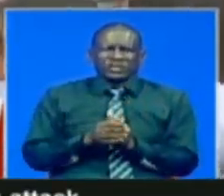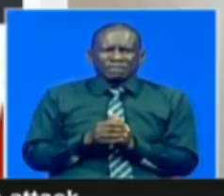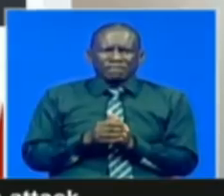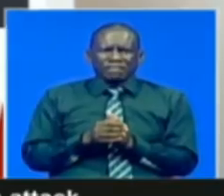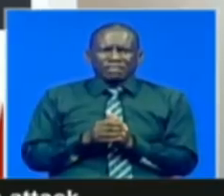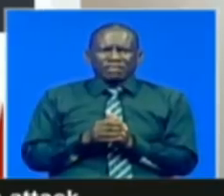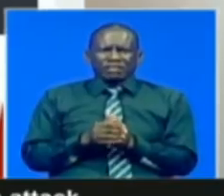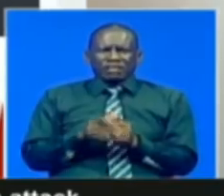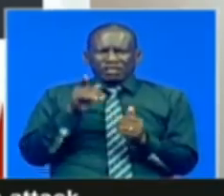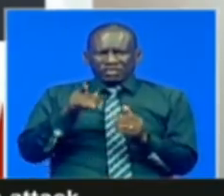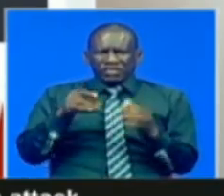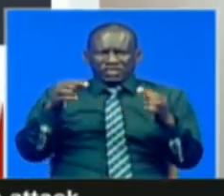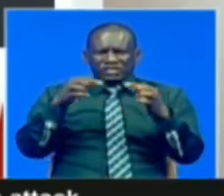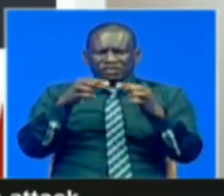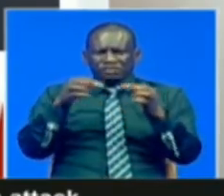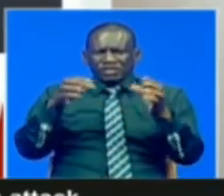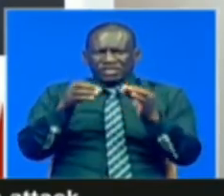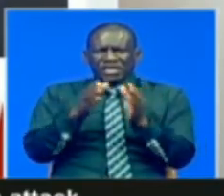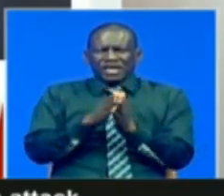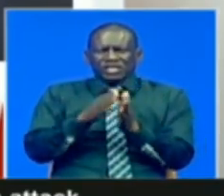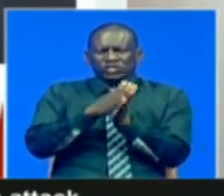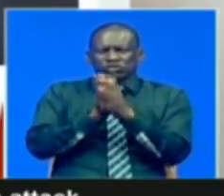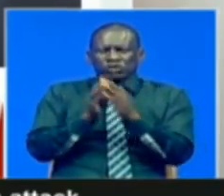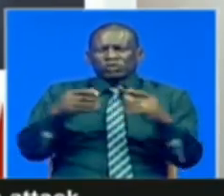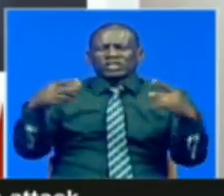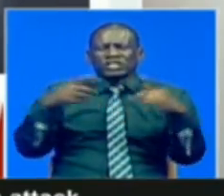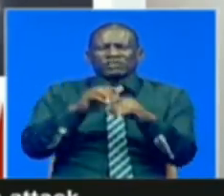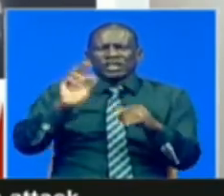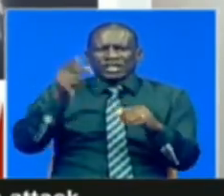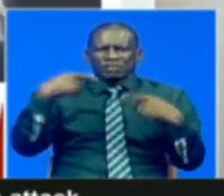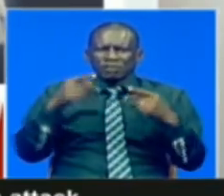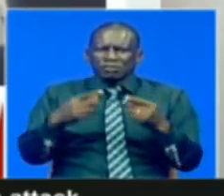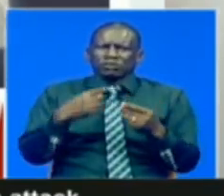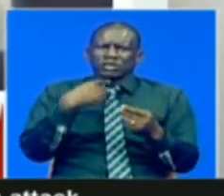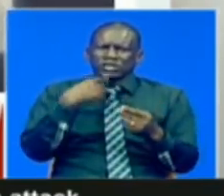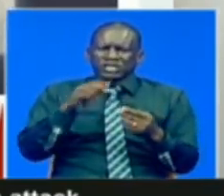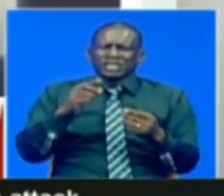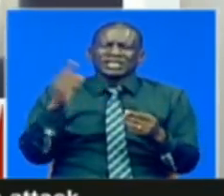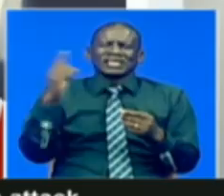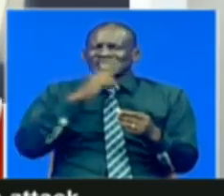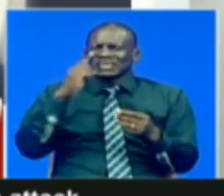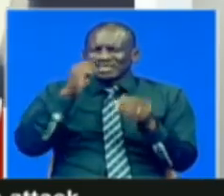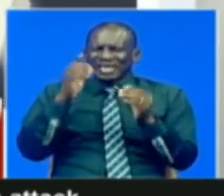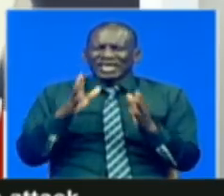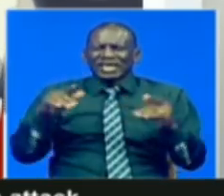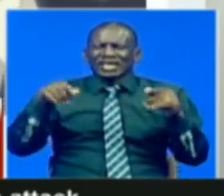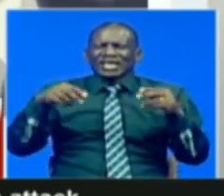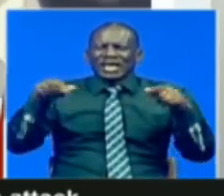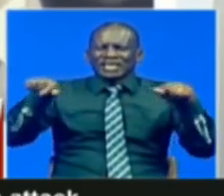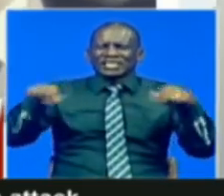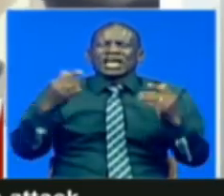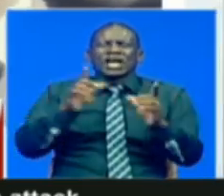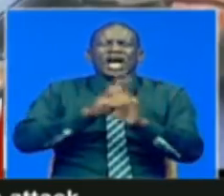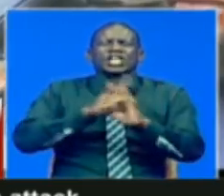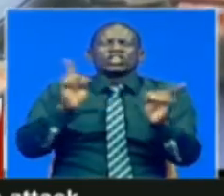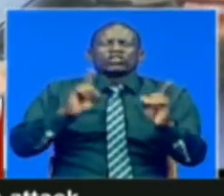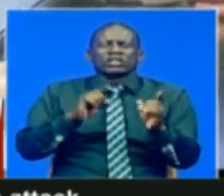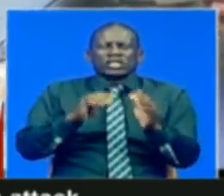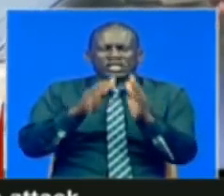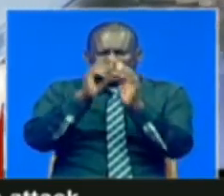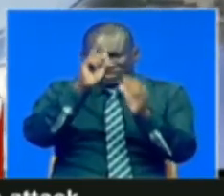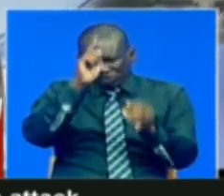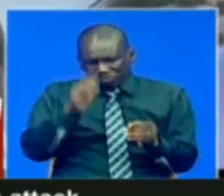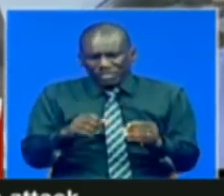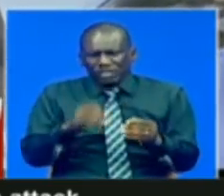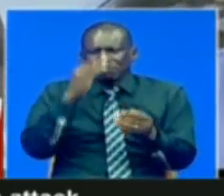The sentiments and tributes by various Kenyans pointed to terror not being a respecter of race or religion. Now,